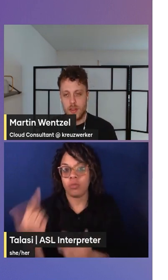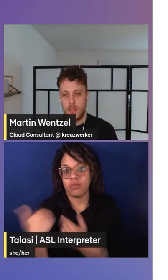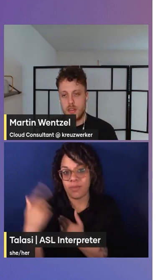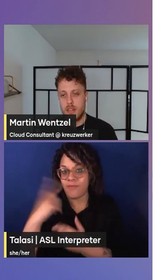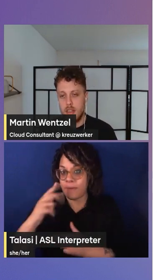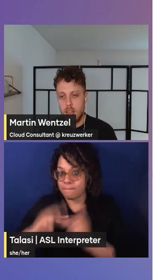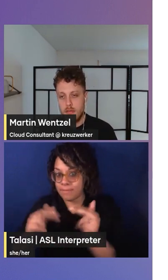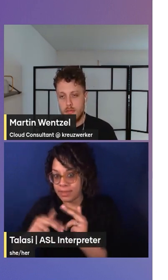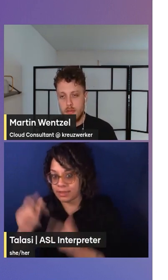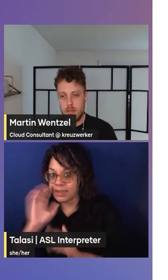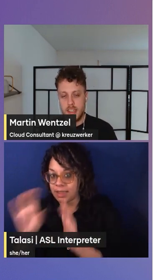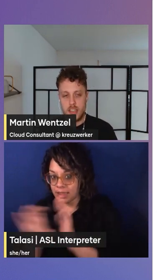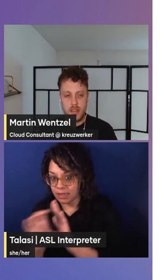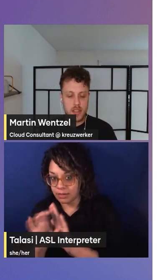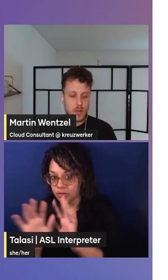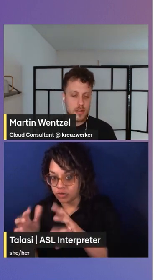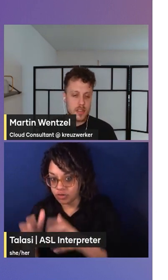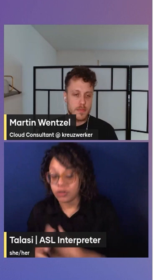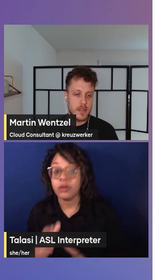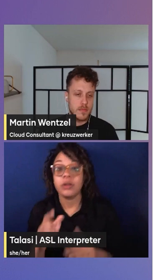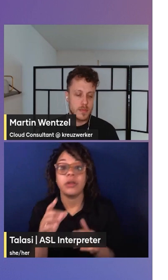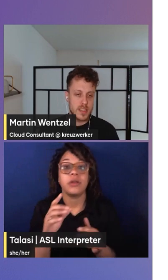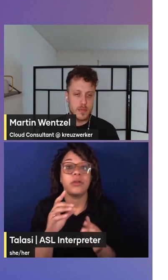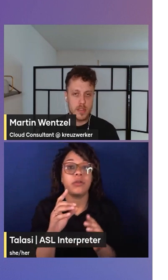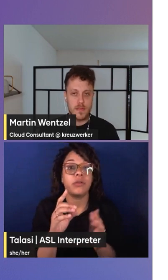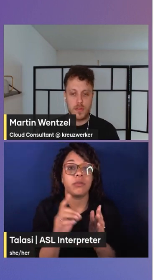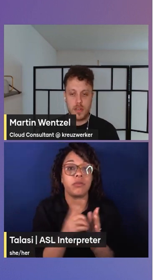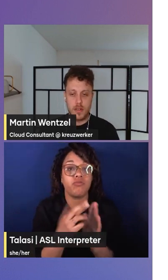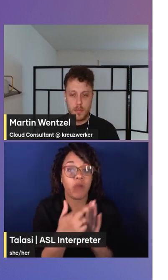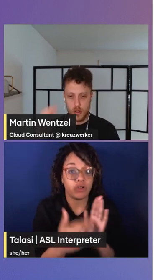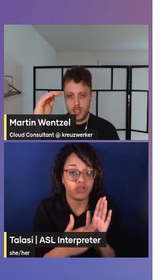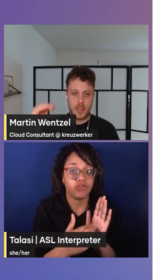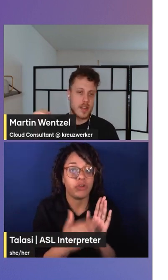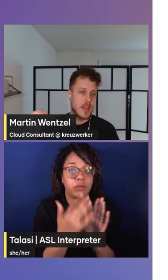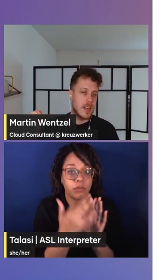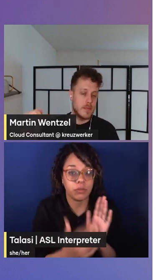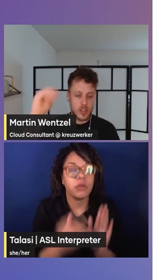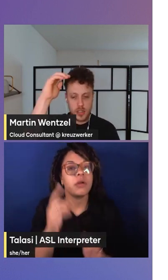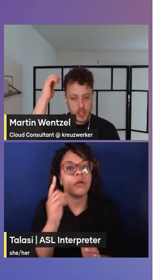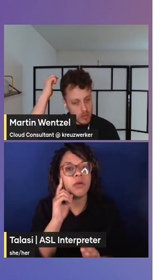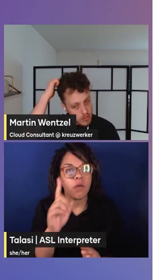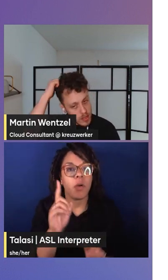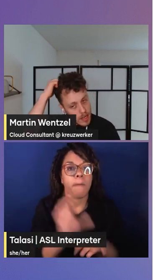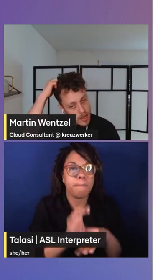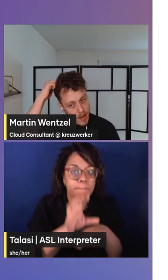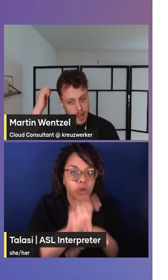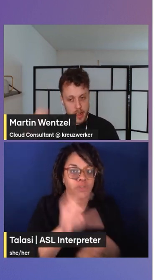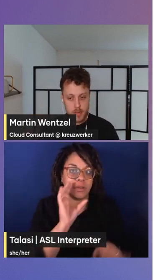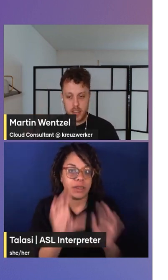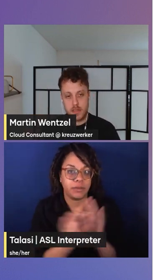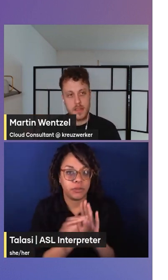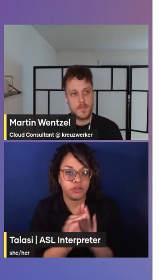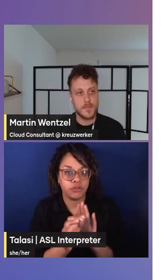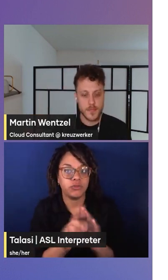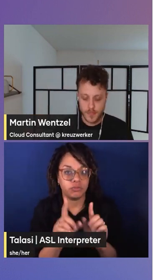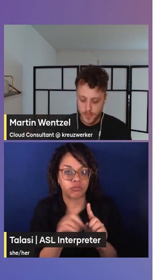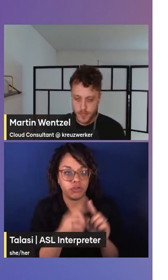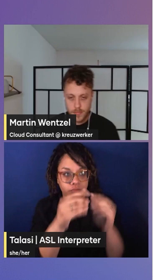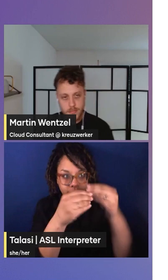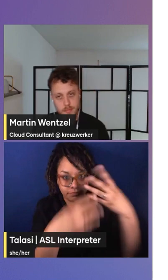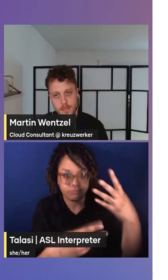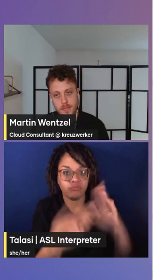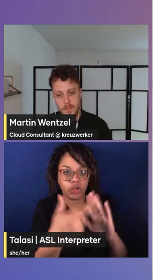and the Docker registry resource is responsible for pushing an image to a registry.